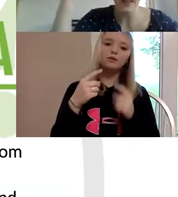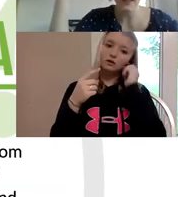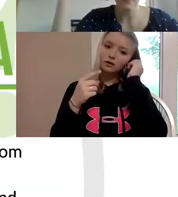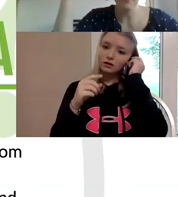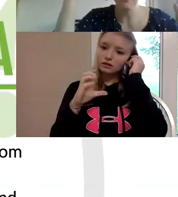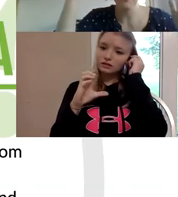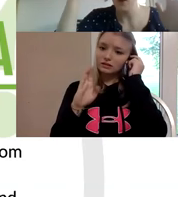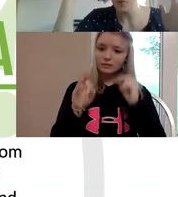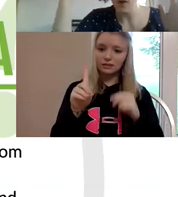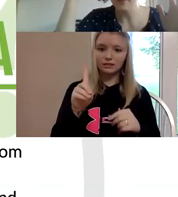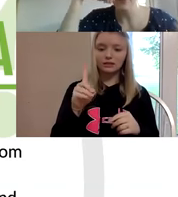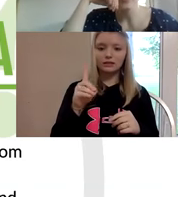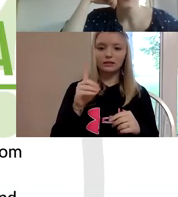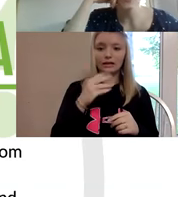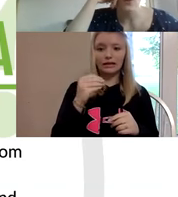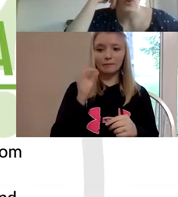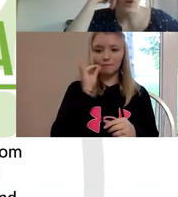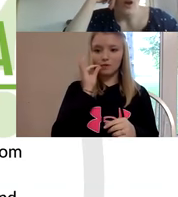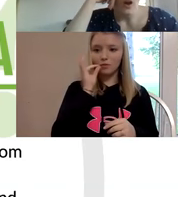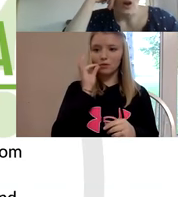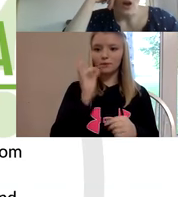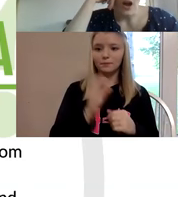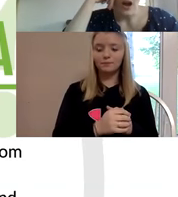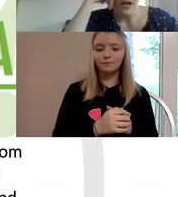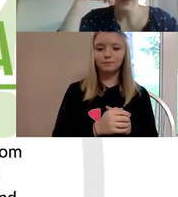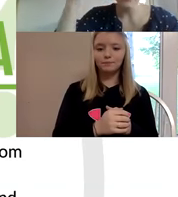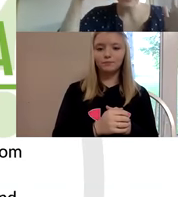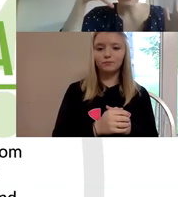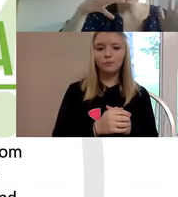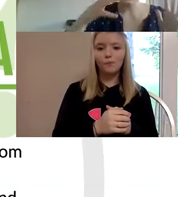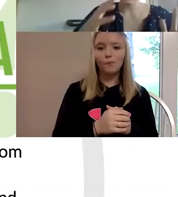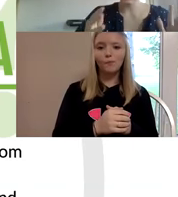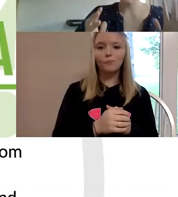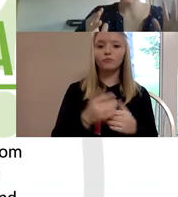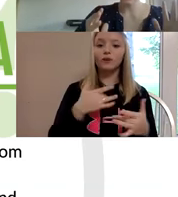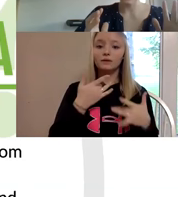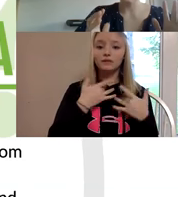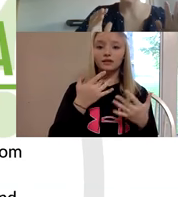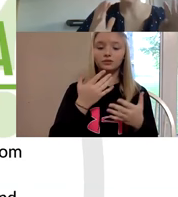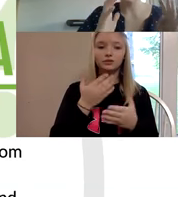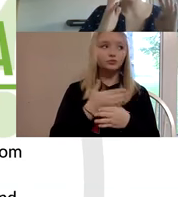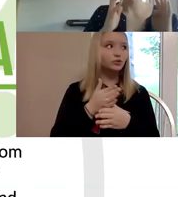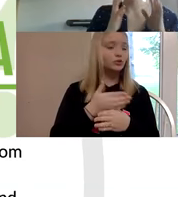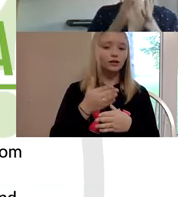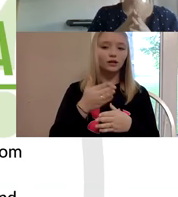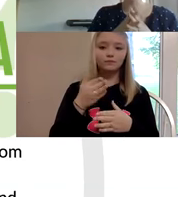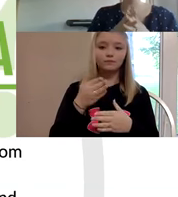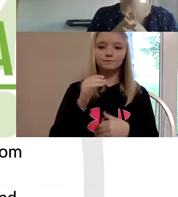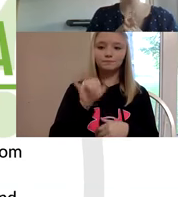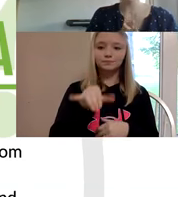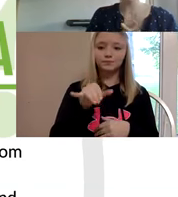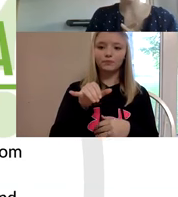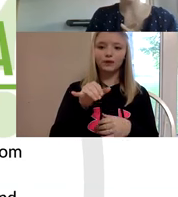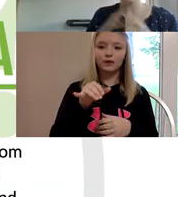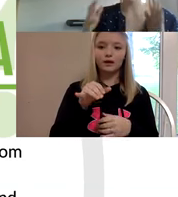CBD and marijuana. So I'm excited to share that the properties